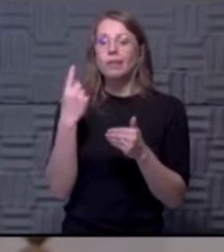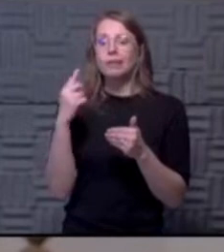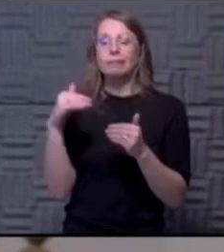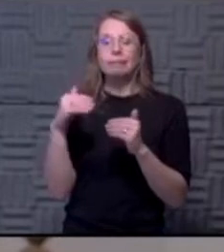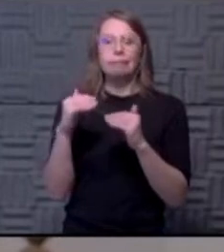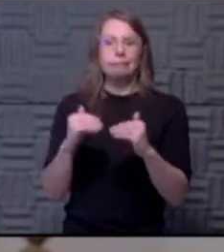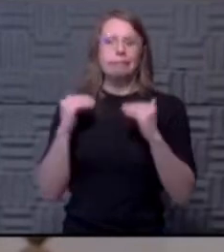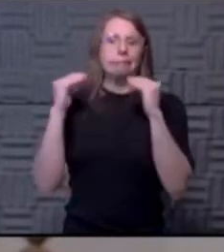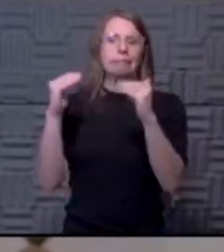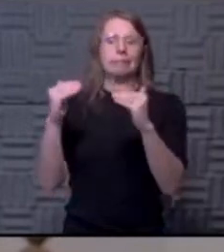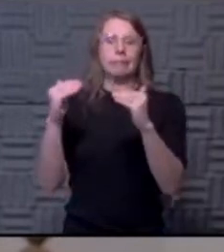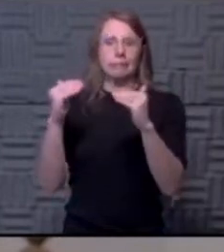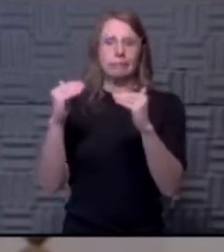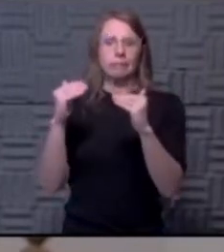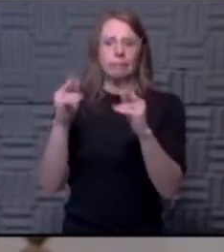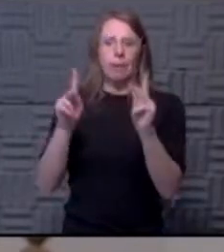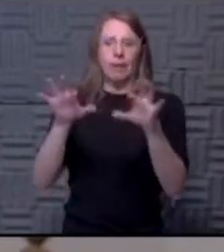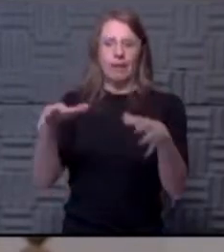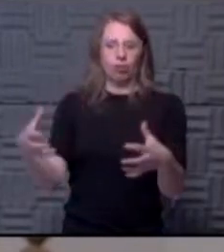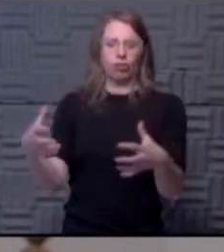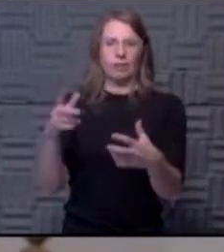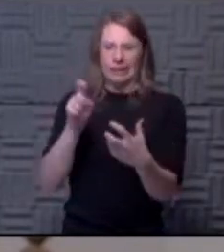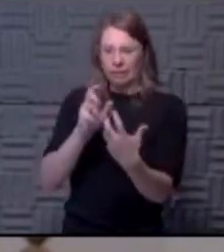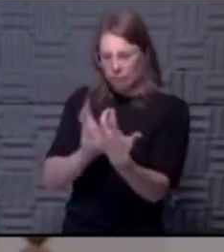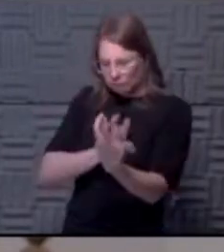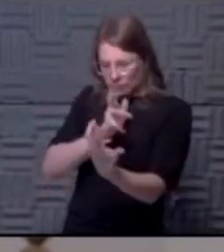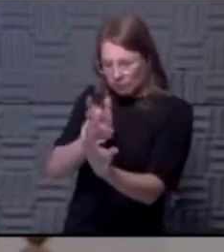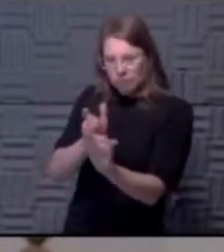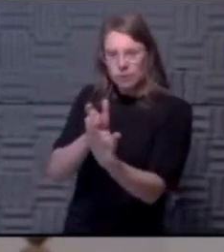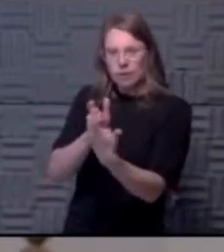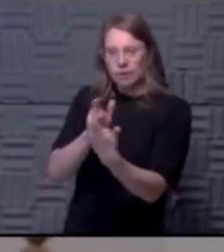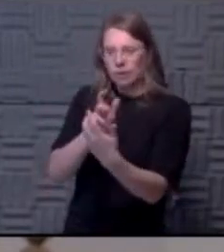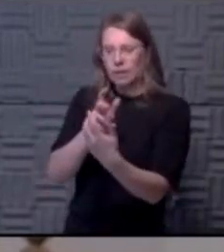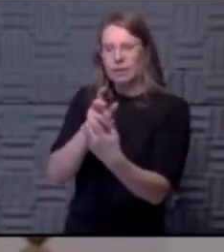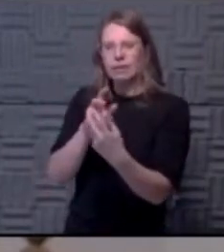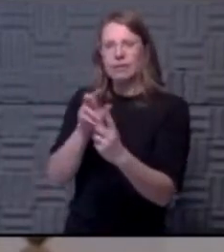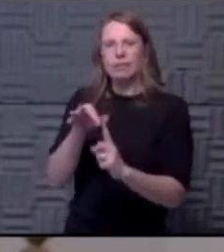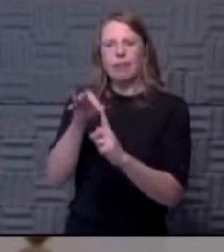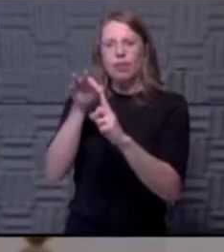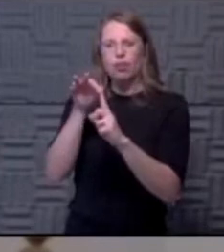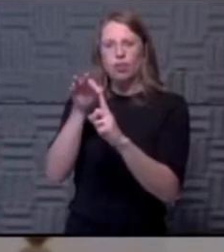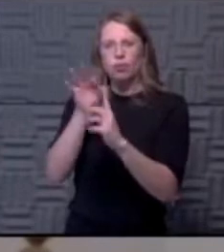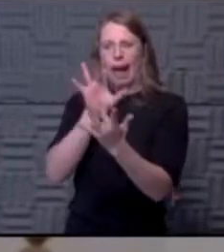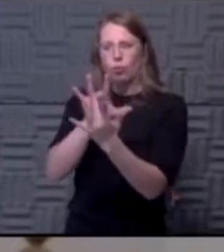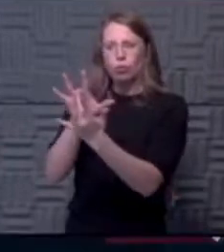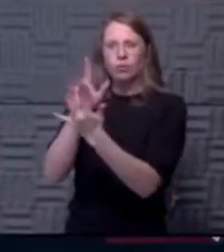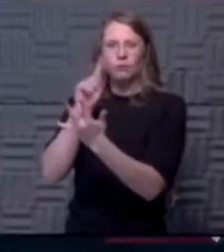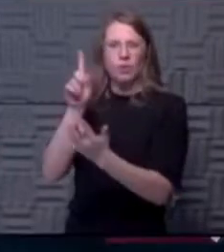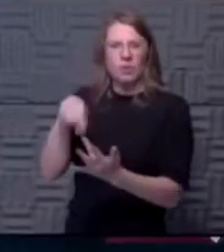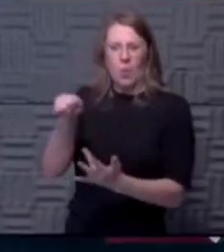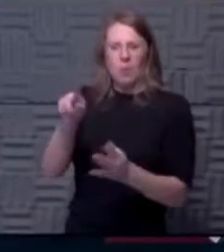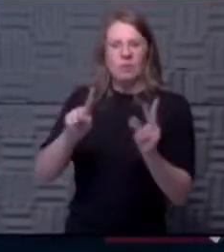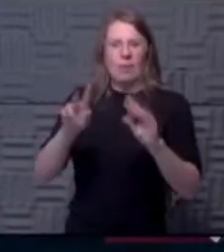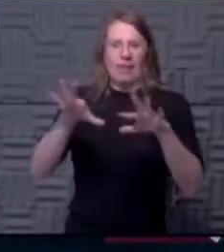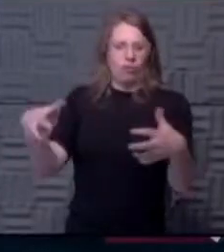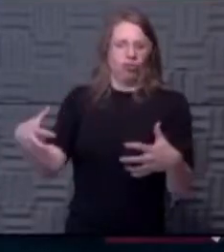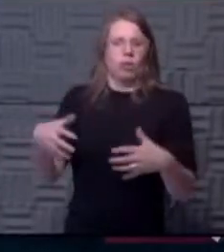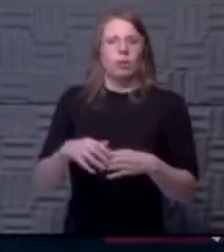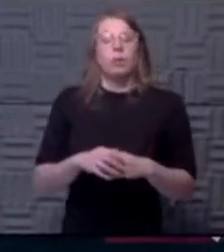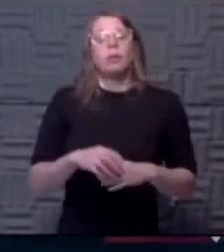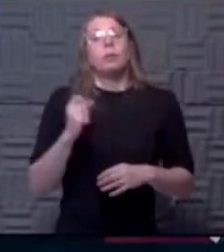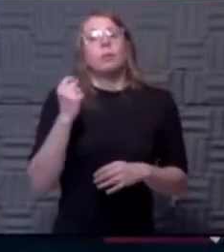it takes customization to push it out and to do special outreach for those populations. You know, our